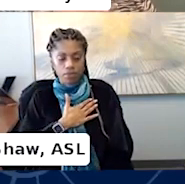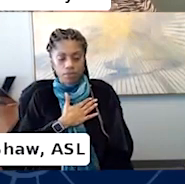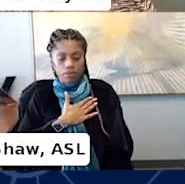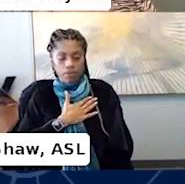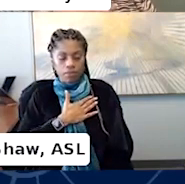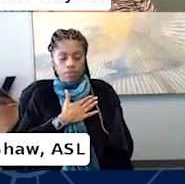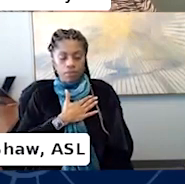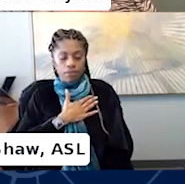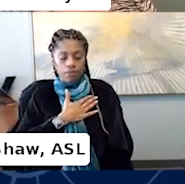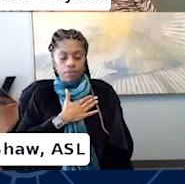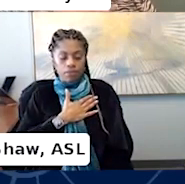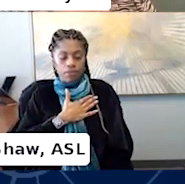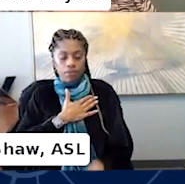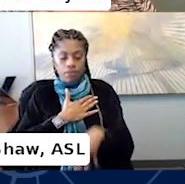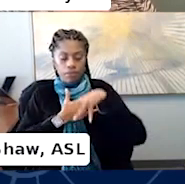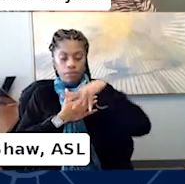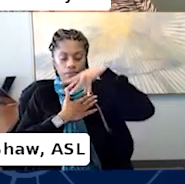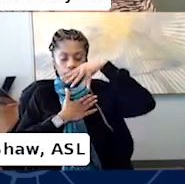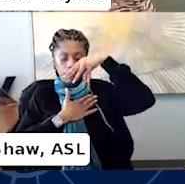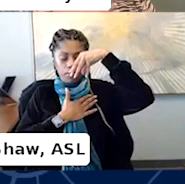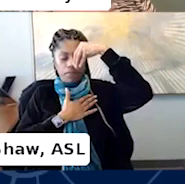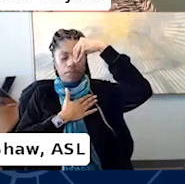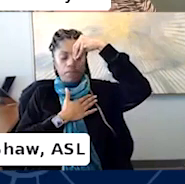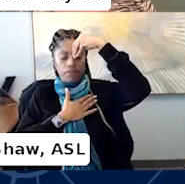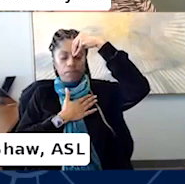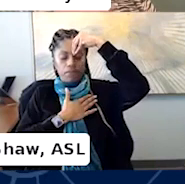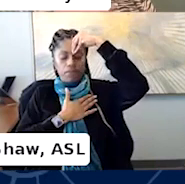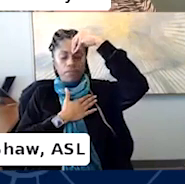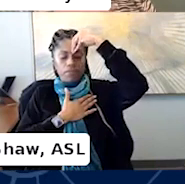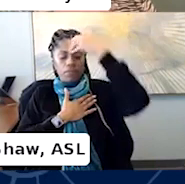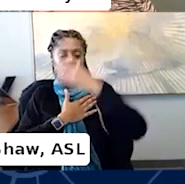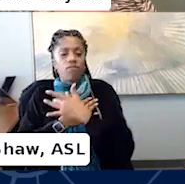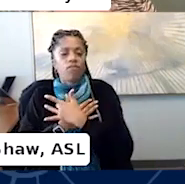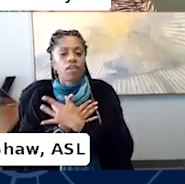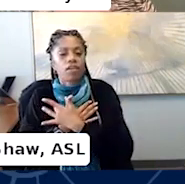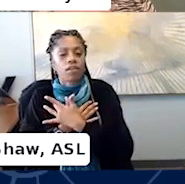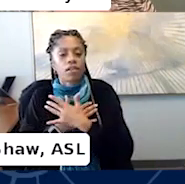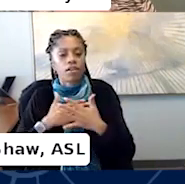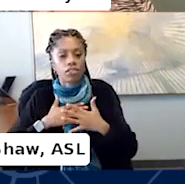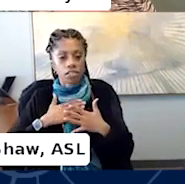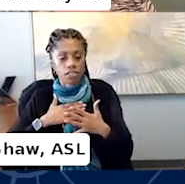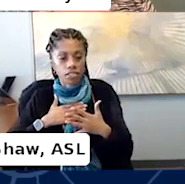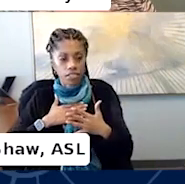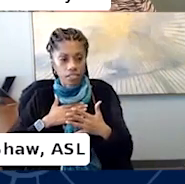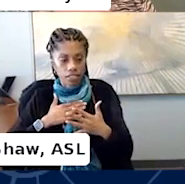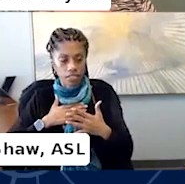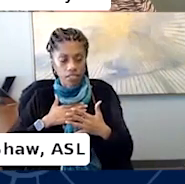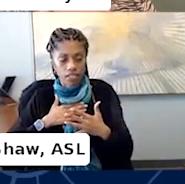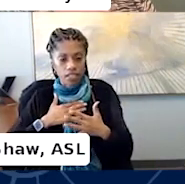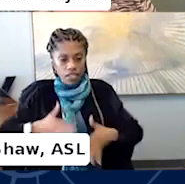And as we inhale through our nose, feeling our chest, our bellies